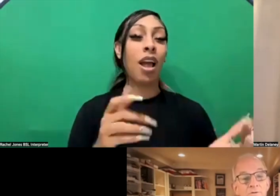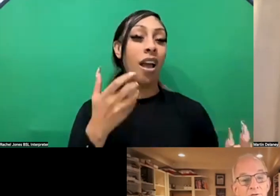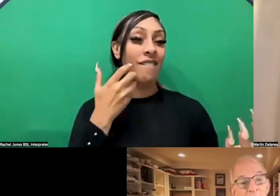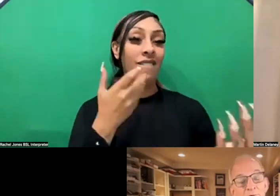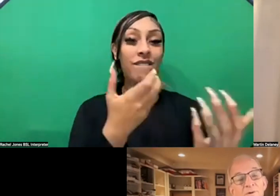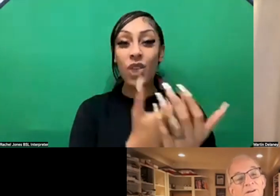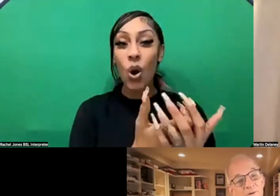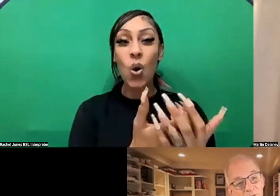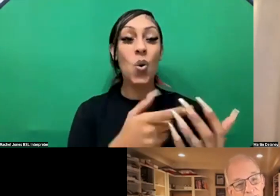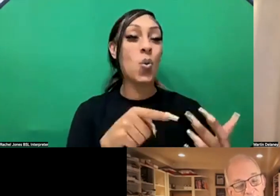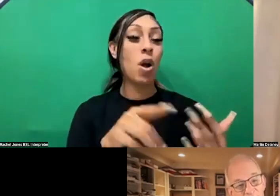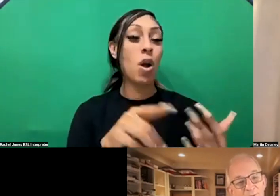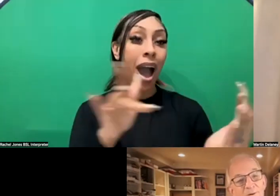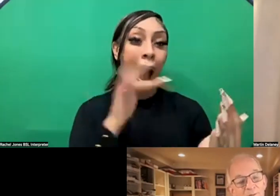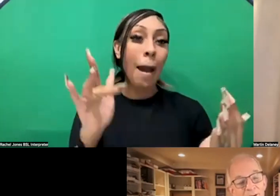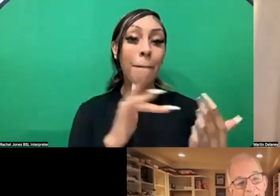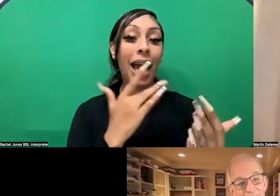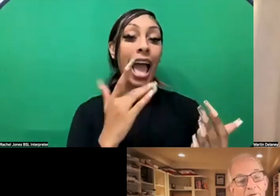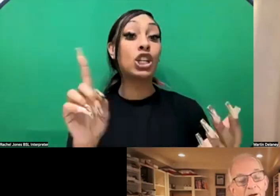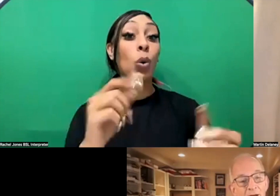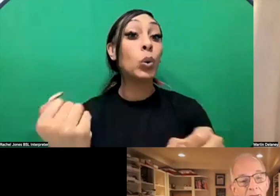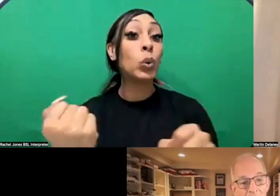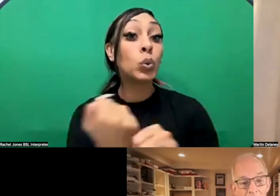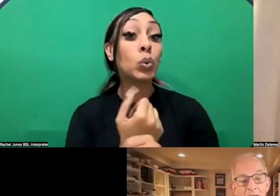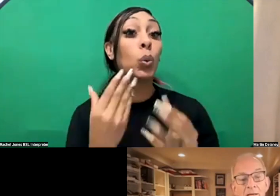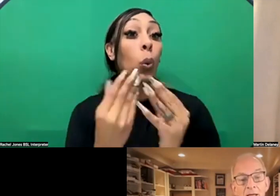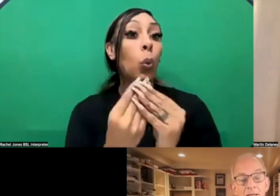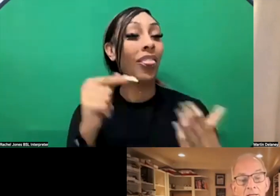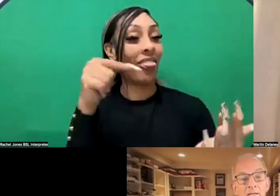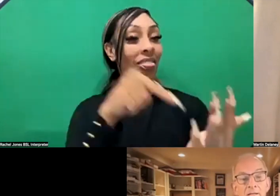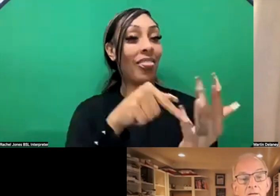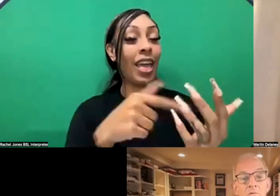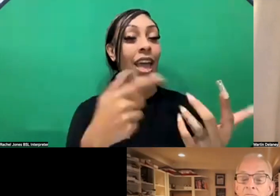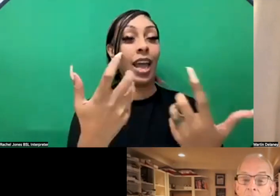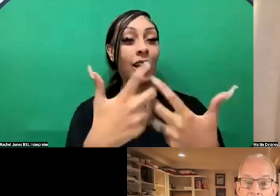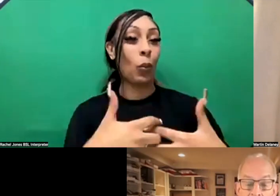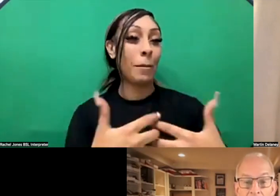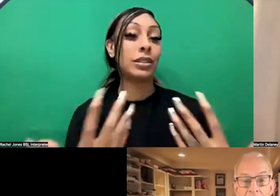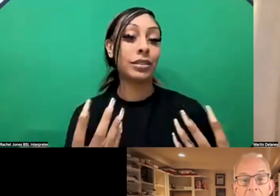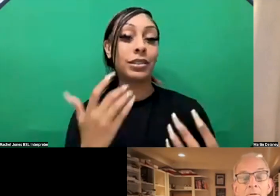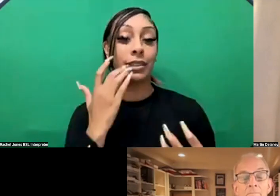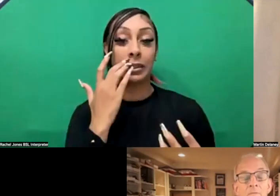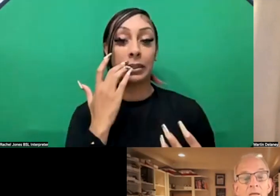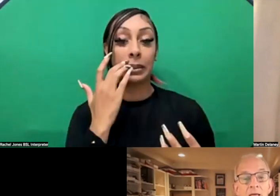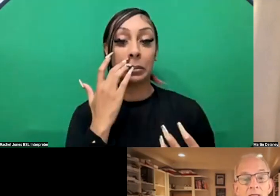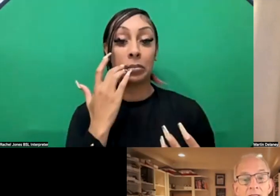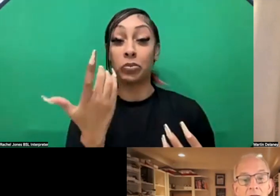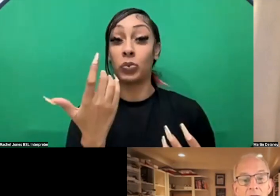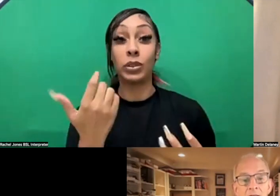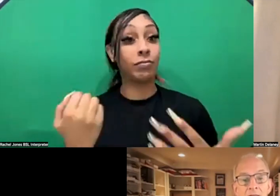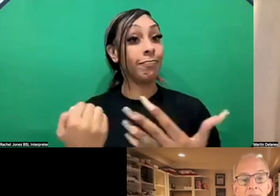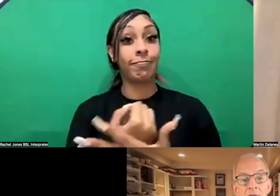you do with the computer or the iPhone or the iPad. And, we've been fortunate because Apple